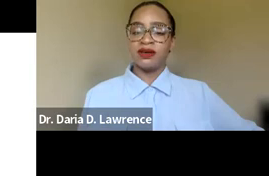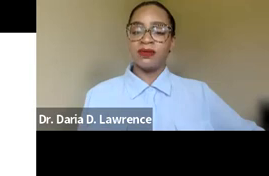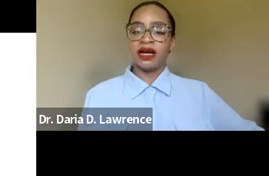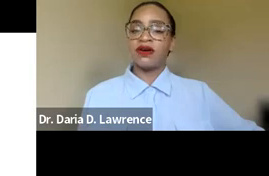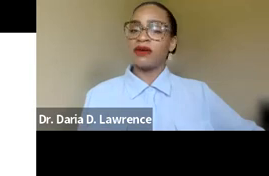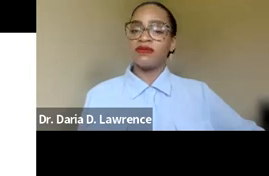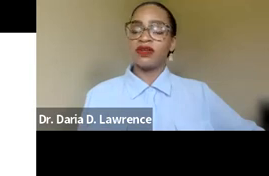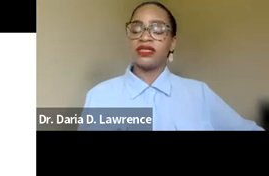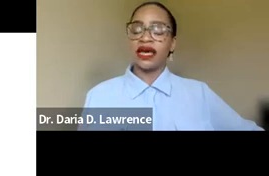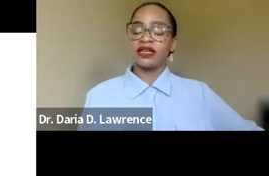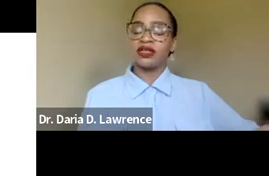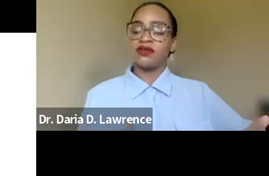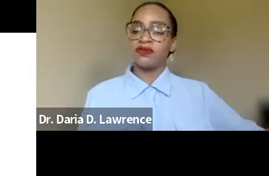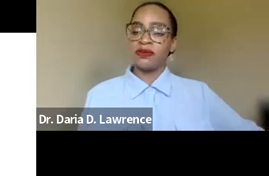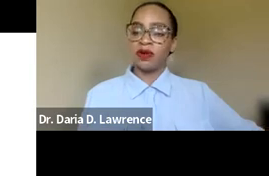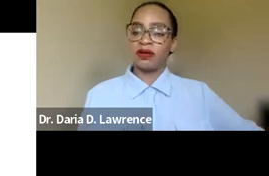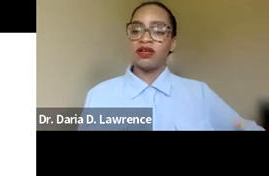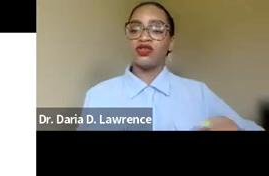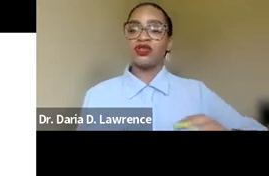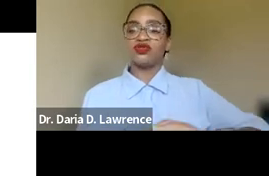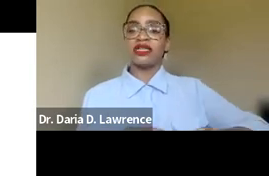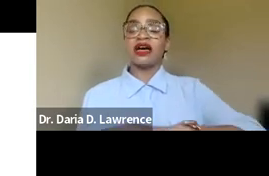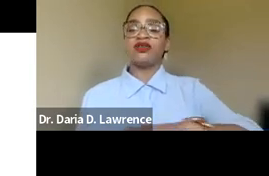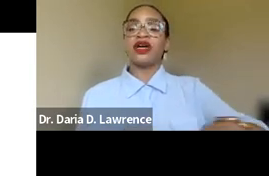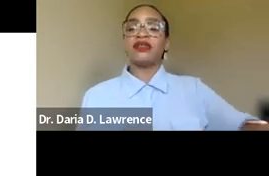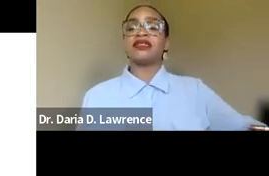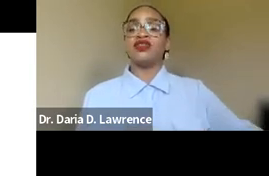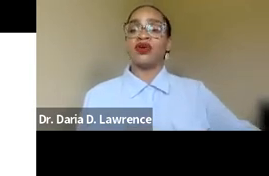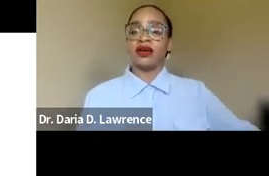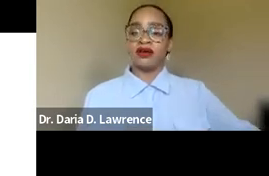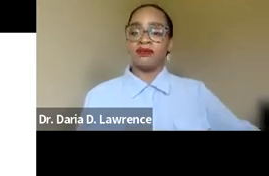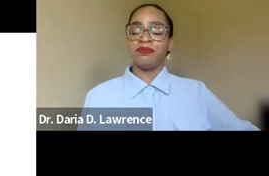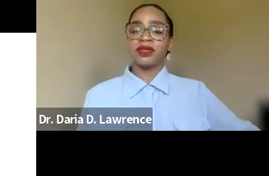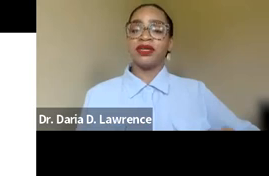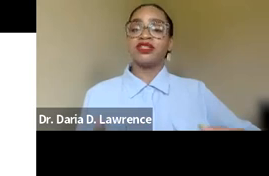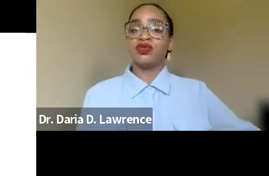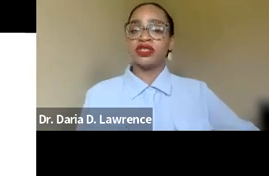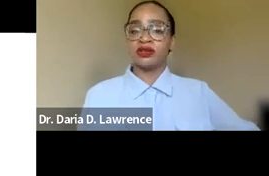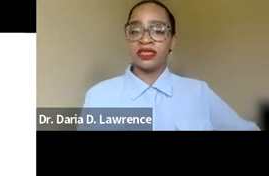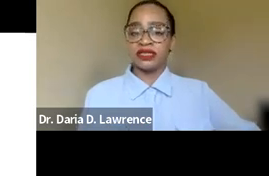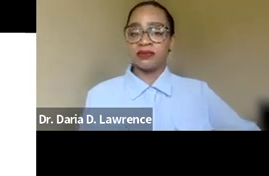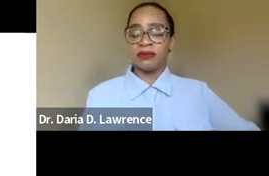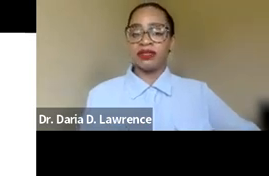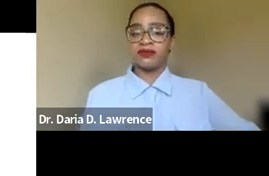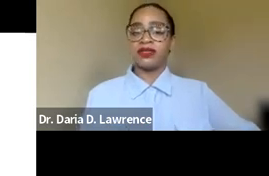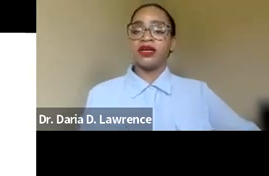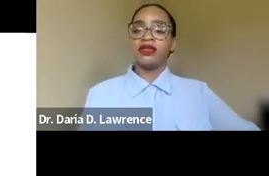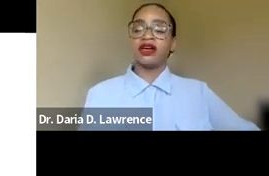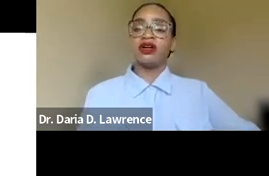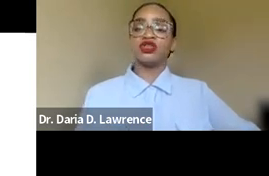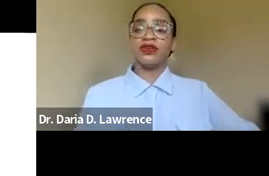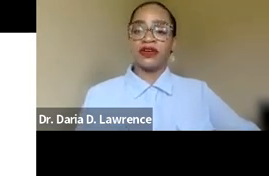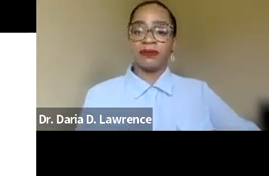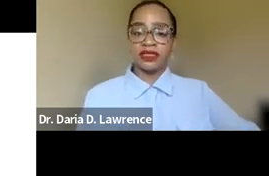Memphis, what I hope I've given you is actually a framework to address how you look at this in your area, because your circumstances might be different.